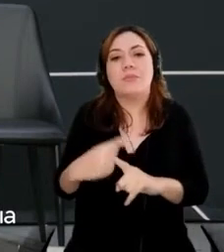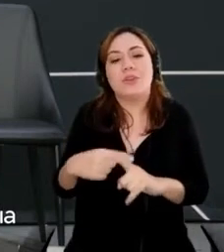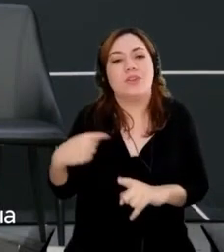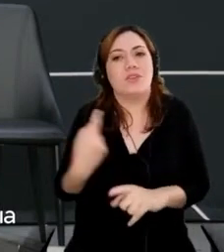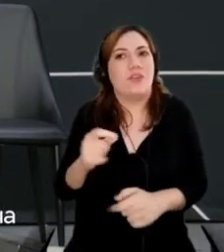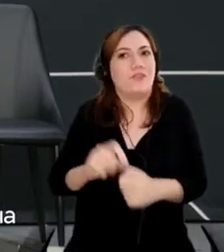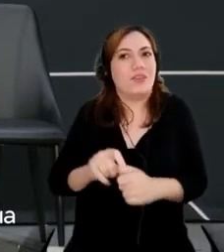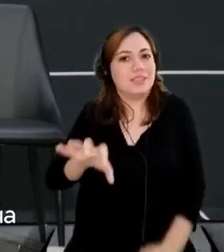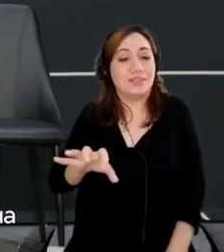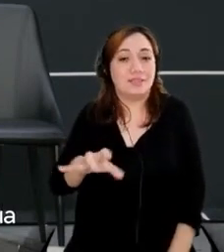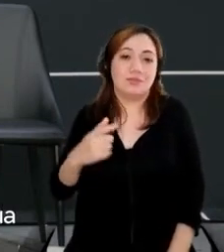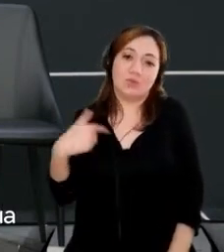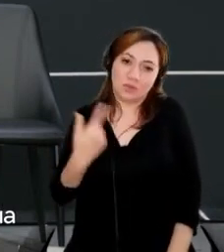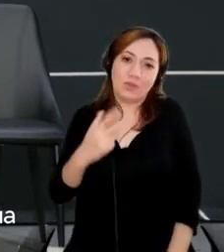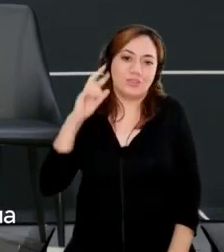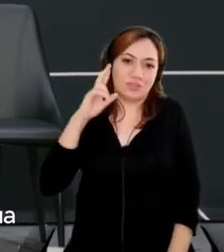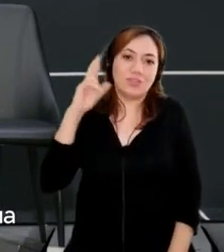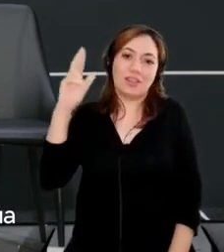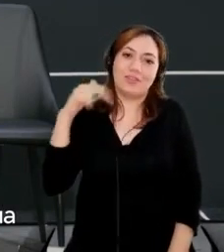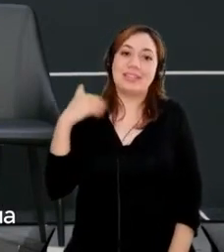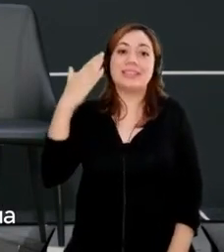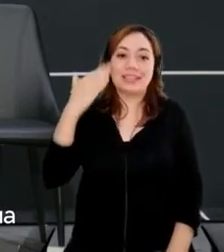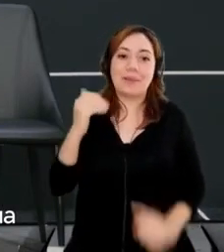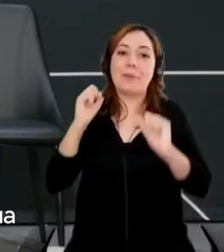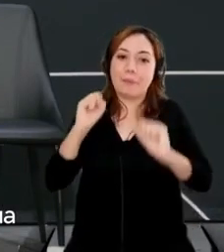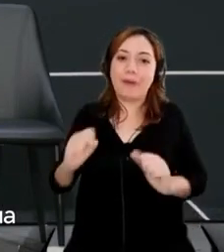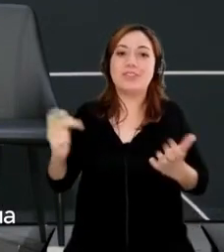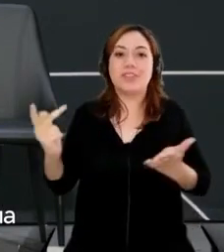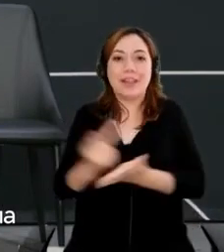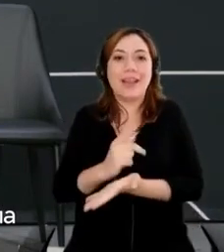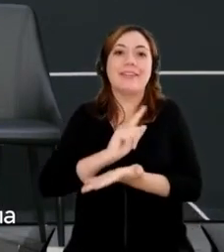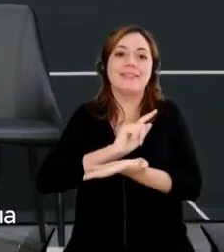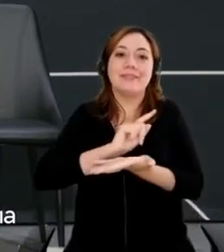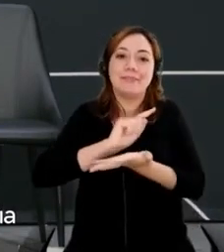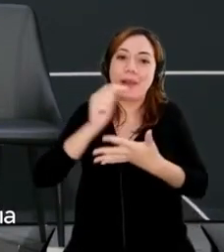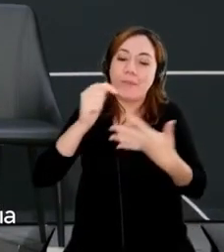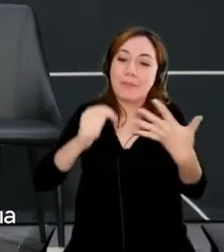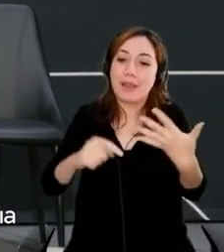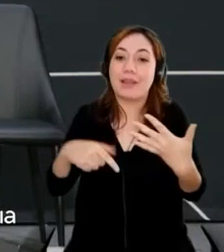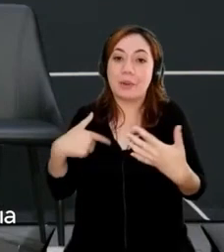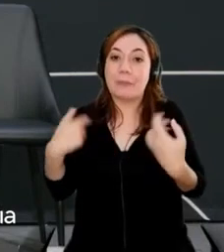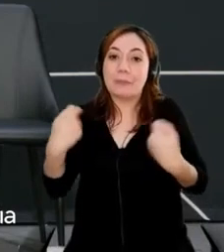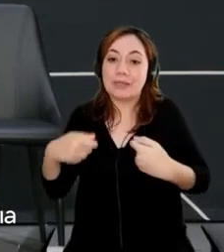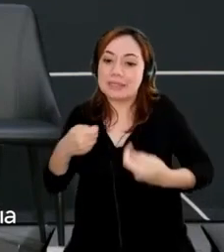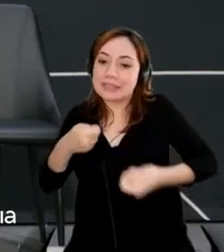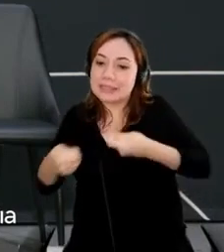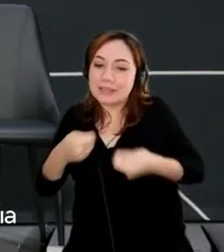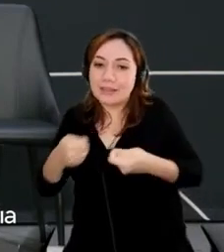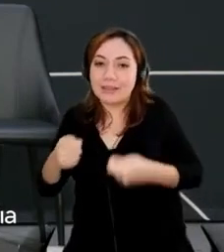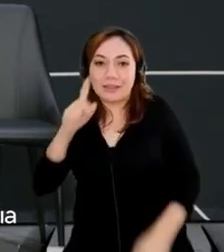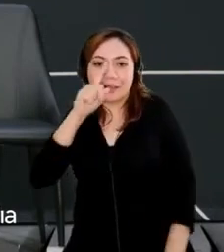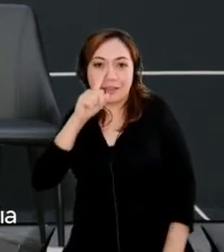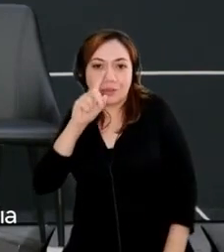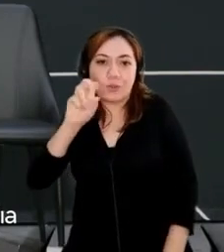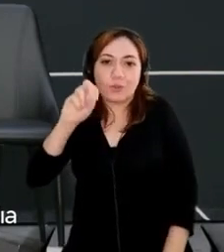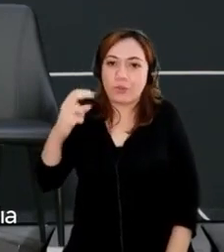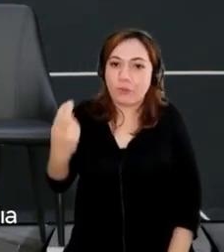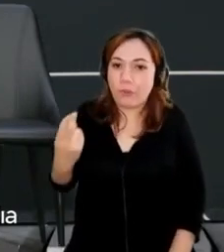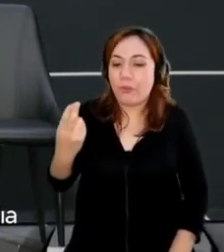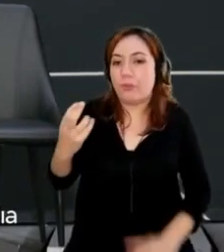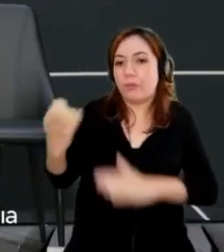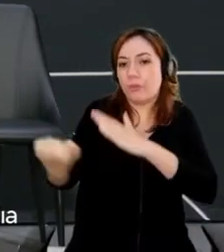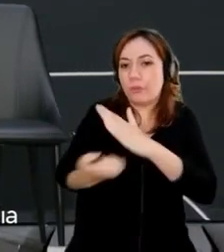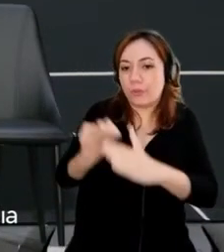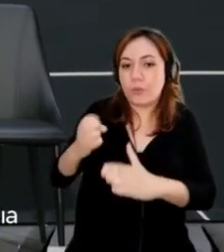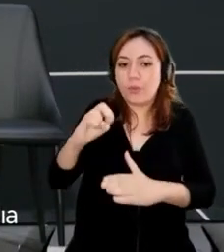wrong. And we have to make sure we manage risk for the company, or the government agency in